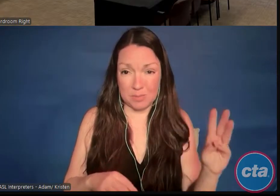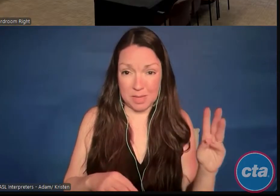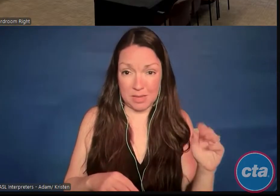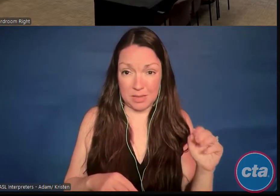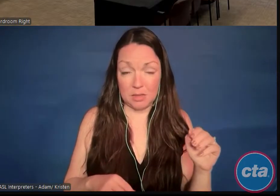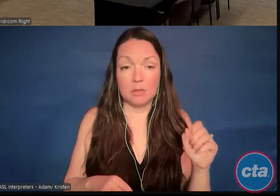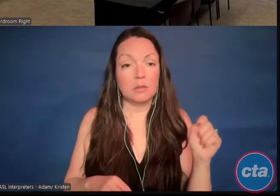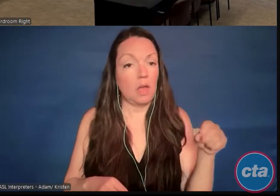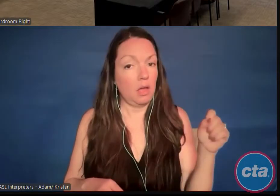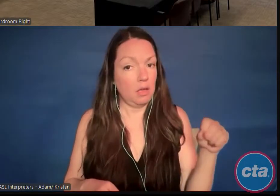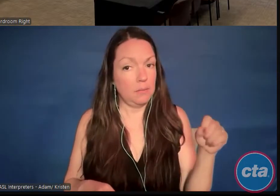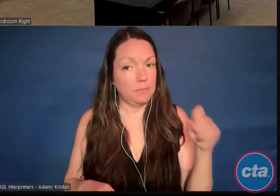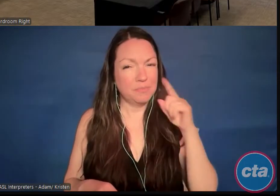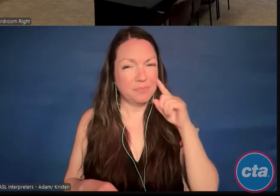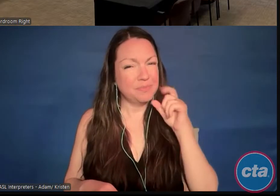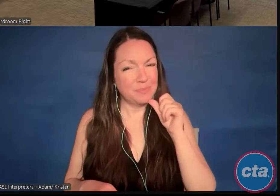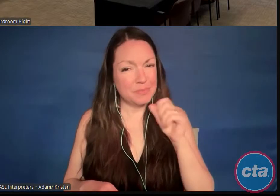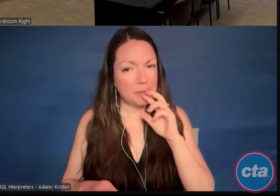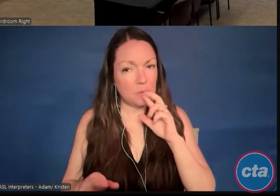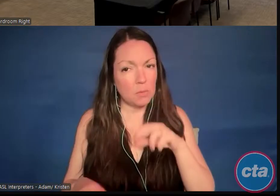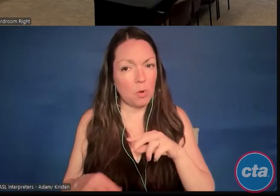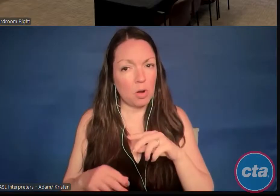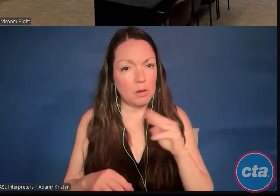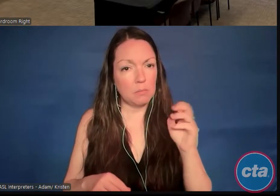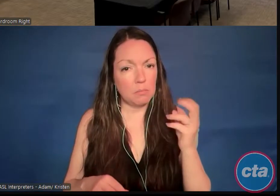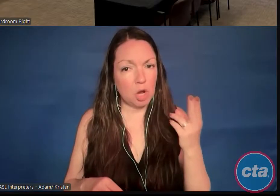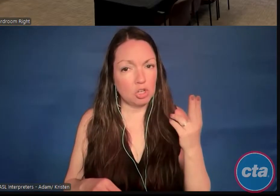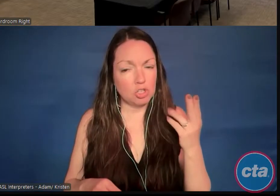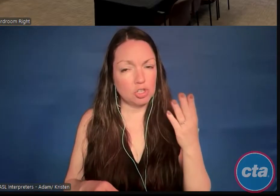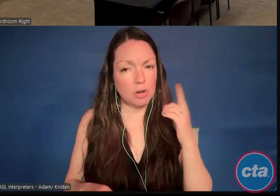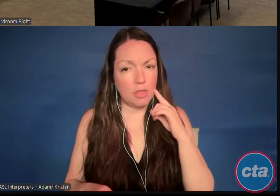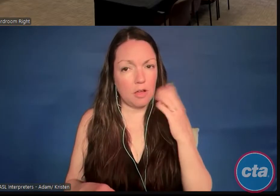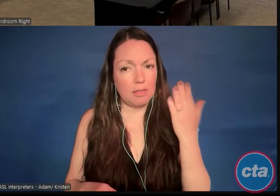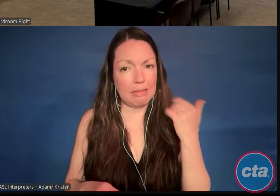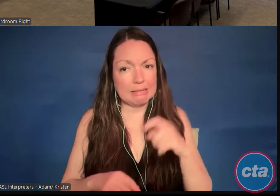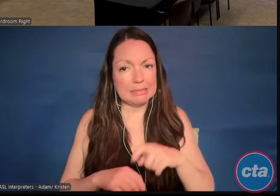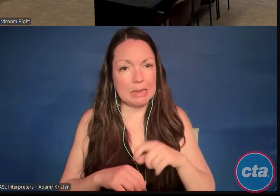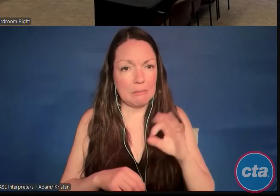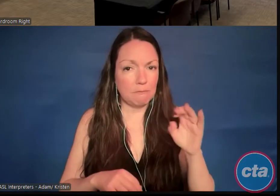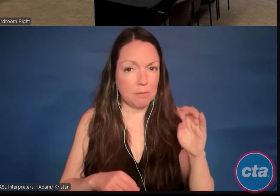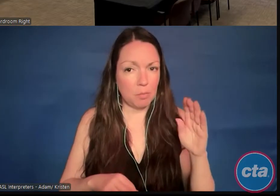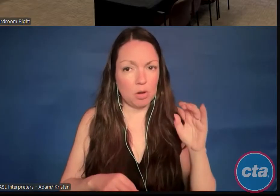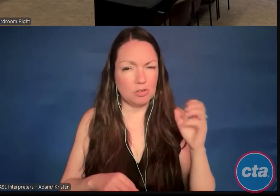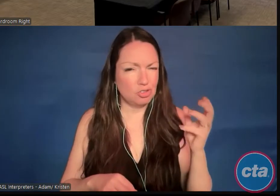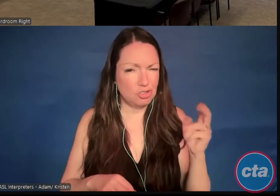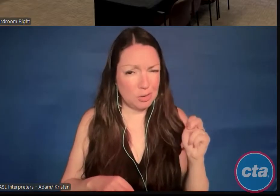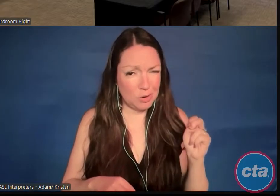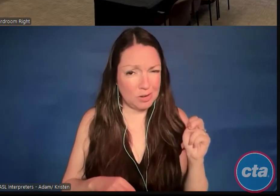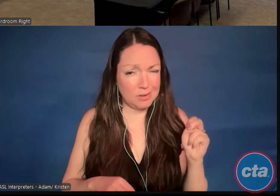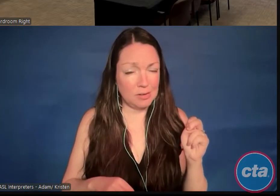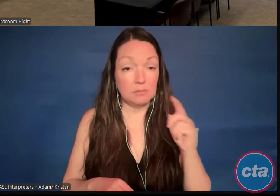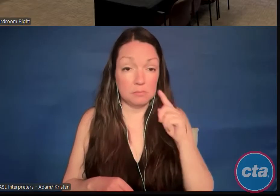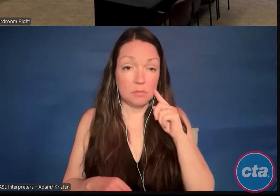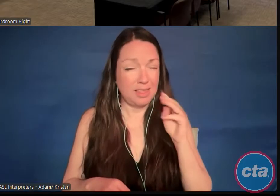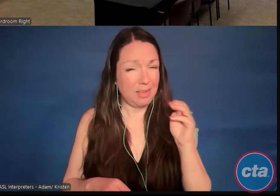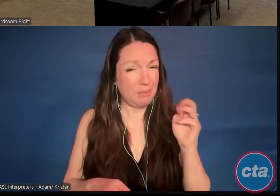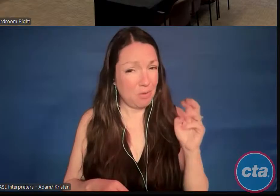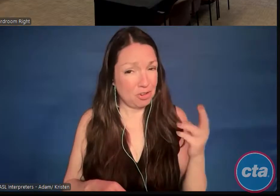remember there being a report in March. I thought our last report might have been February or even January. I think it was in